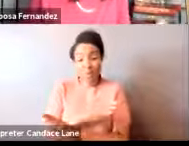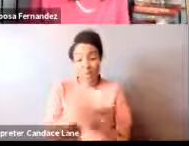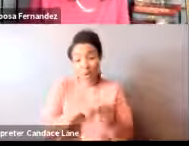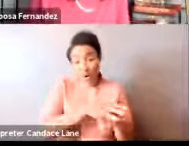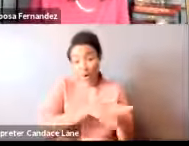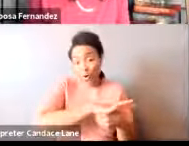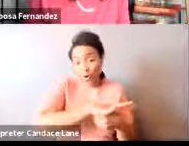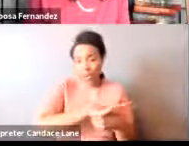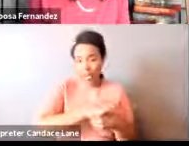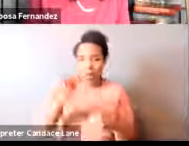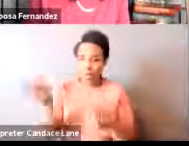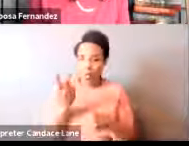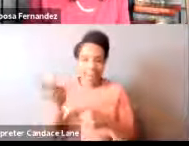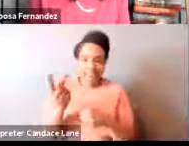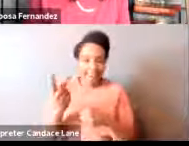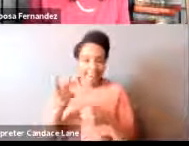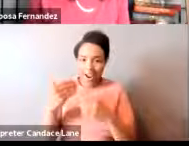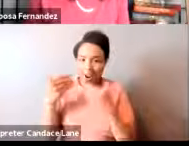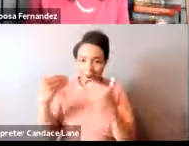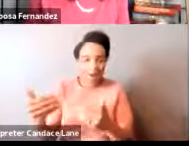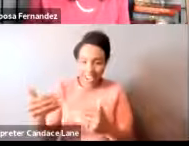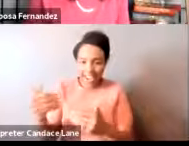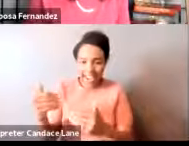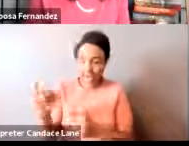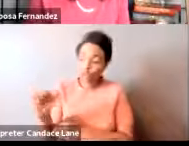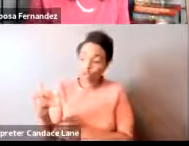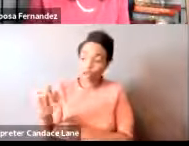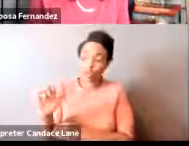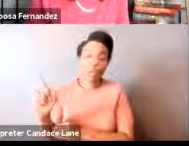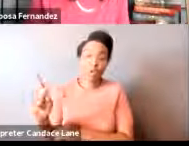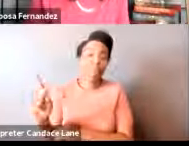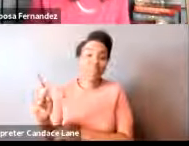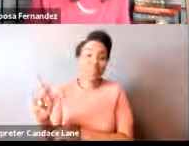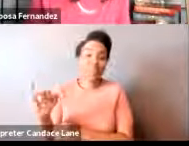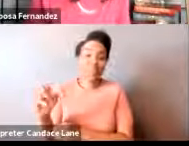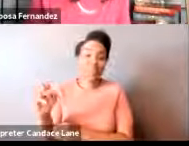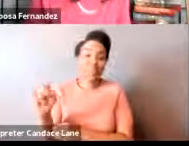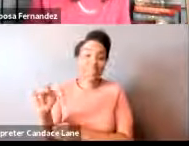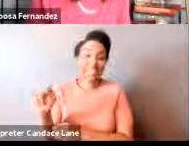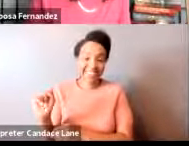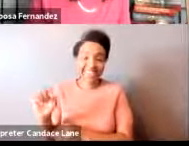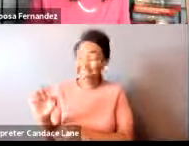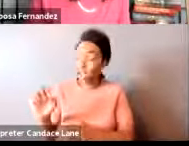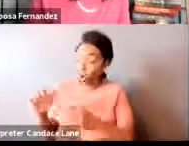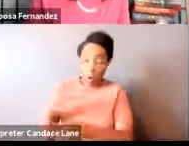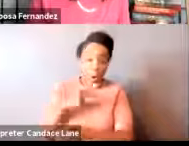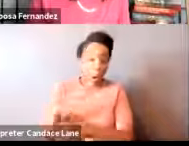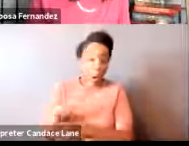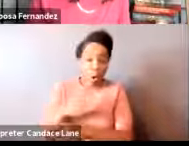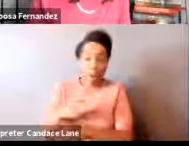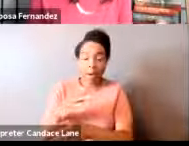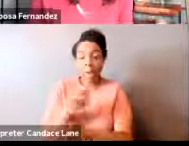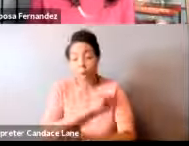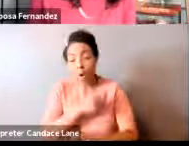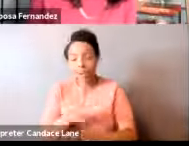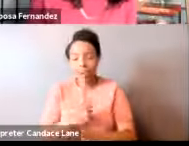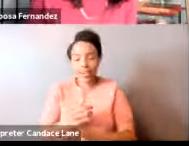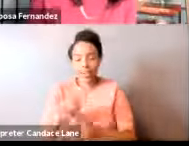We had launched a juke joint series that we were gonna do poetry and jazz juke joints and take it on the